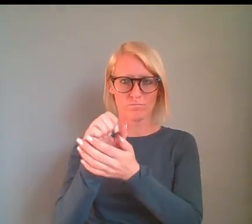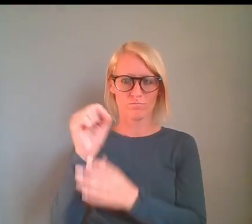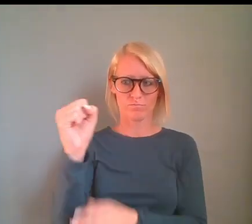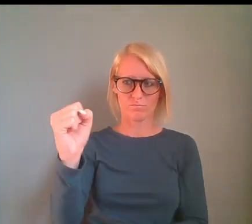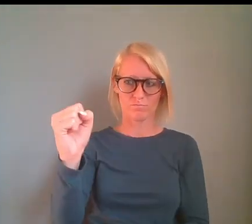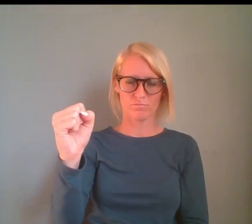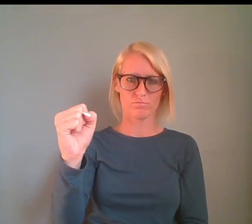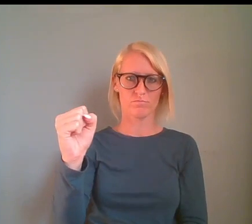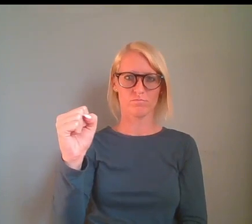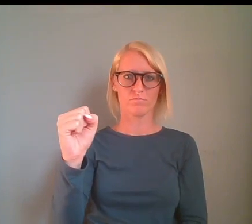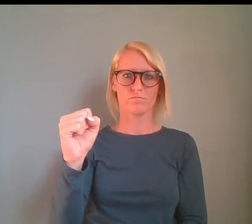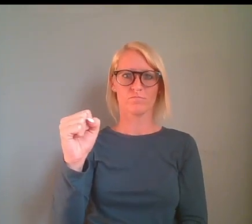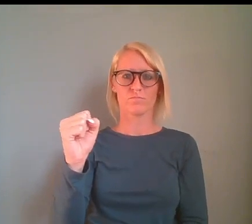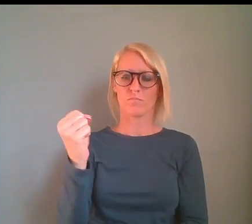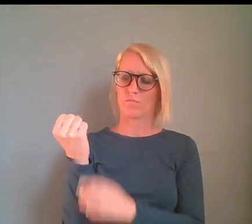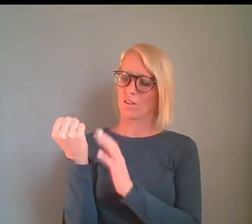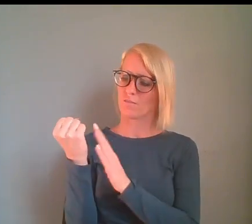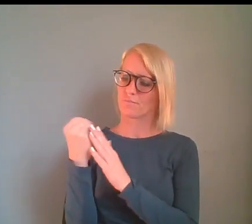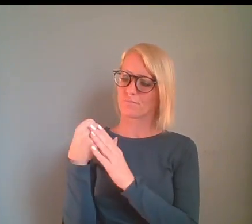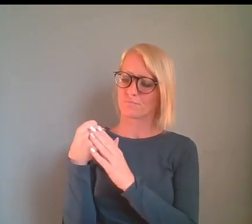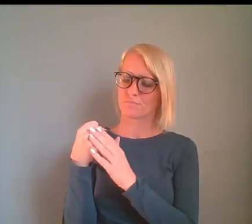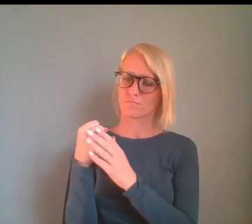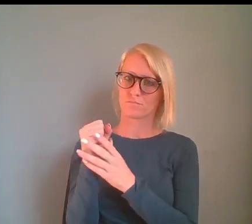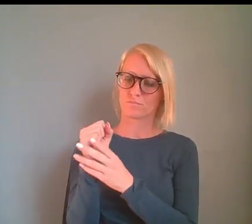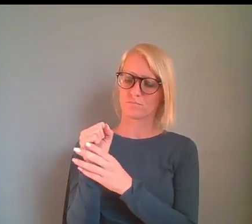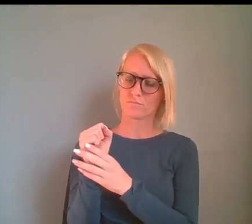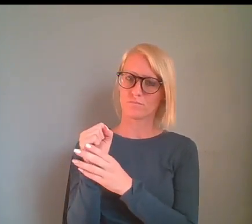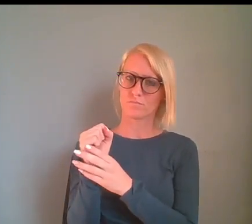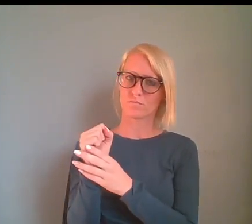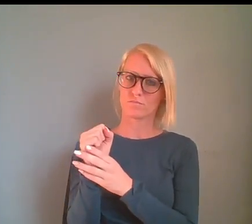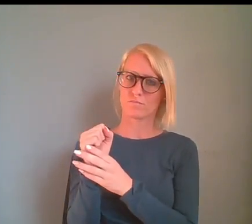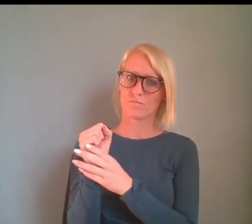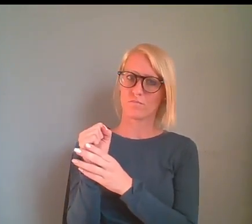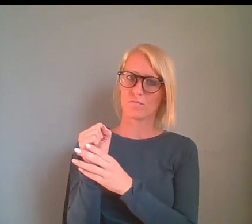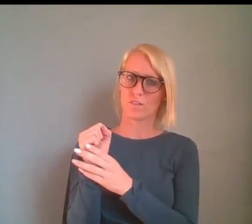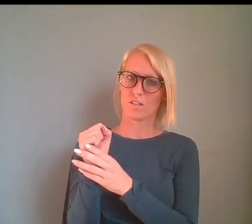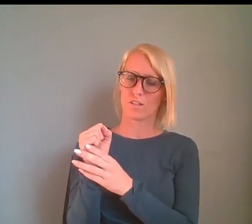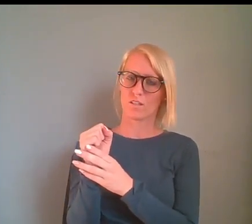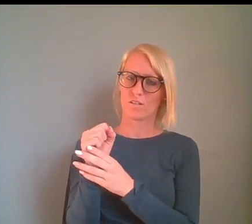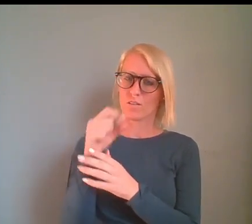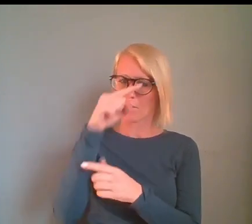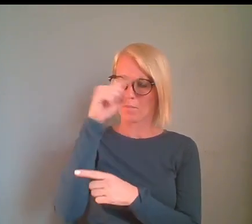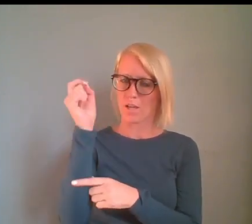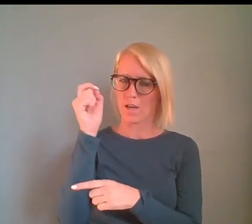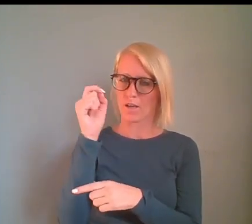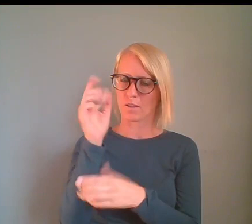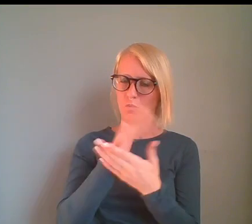And then you've got the dark part, your pupil, right in the middle.